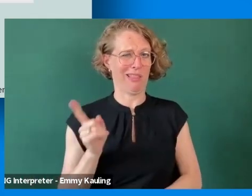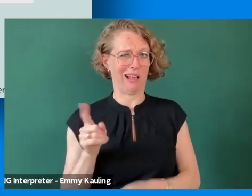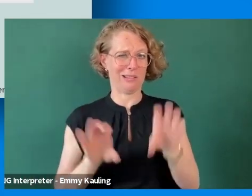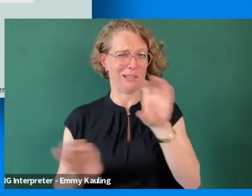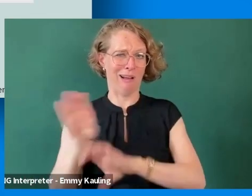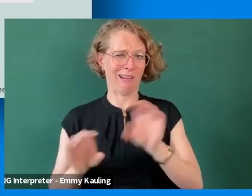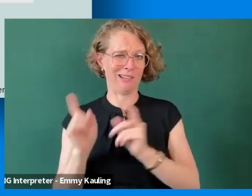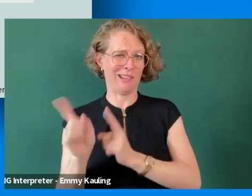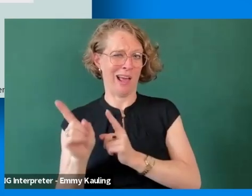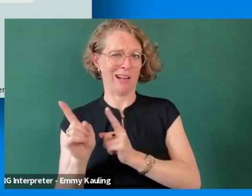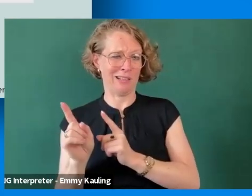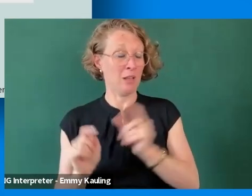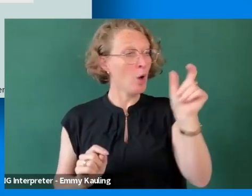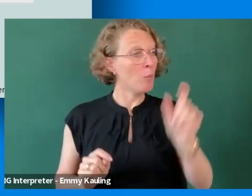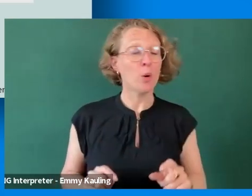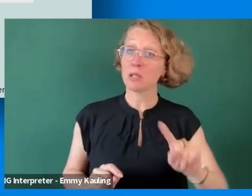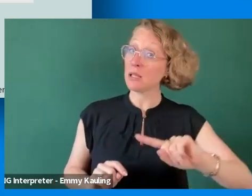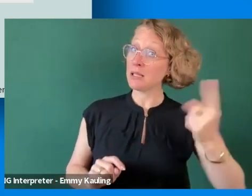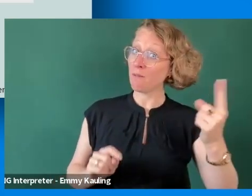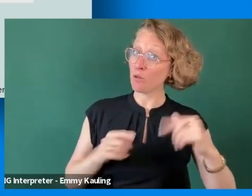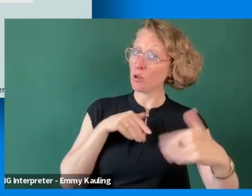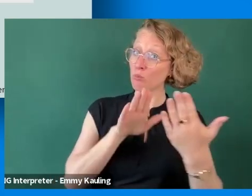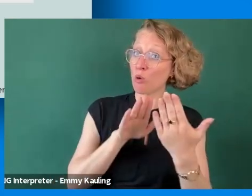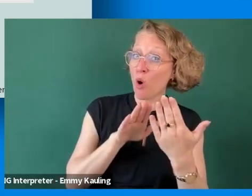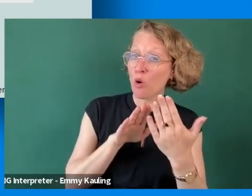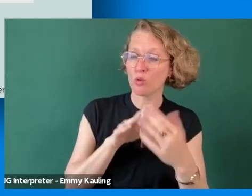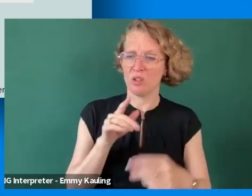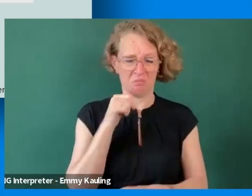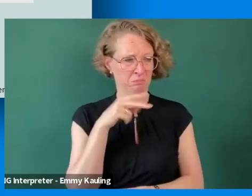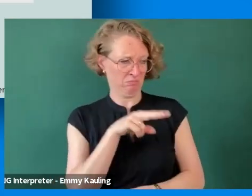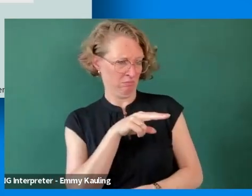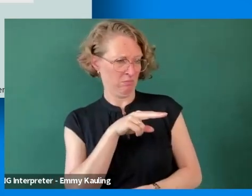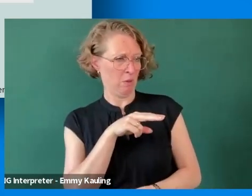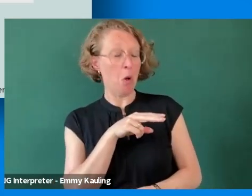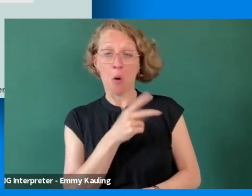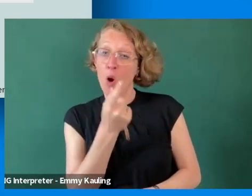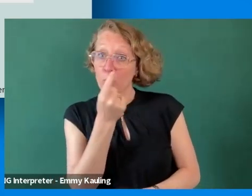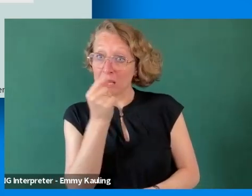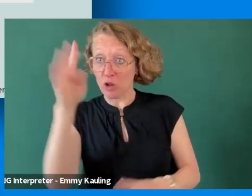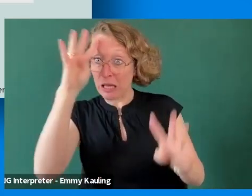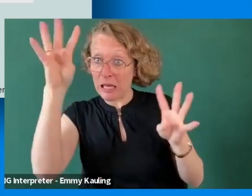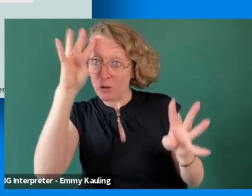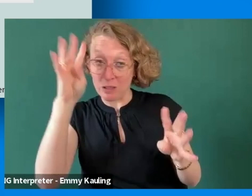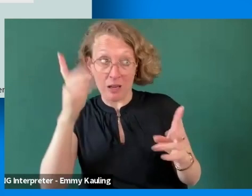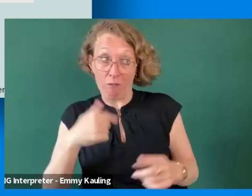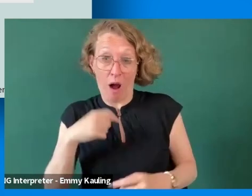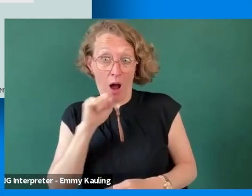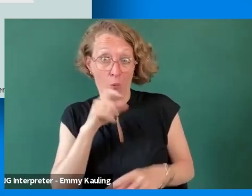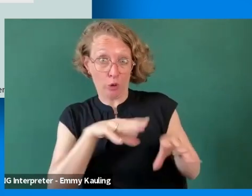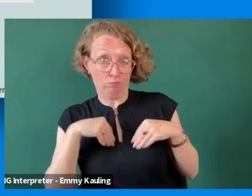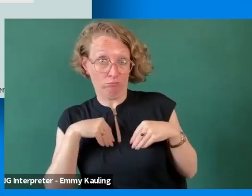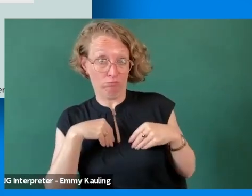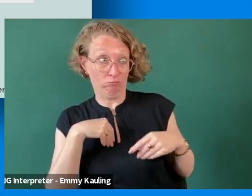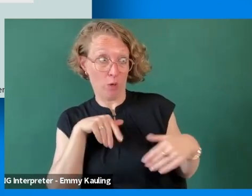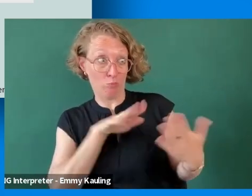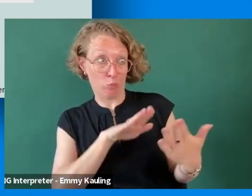anybody comes in with a different way of doing things, rather than seeing it as potentially innovative, which is what I might think, they might think that's